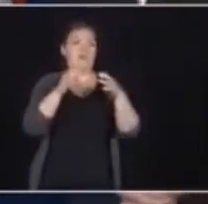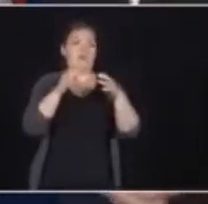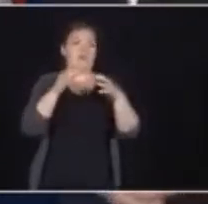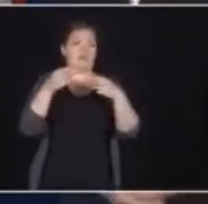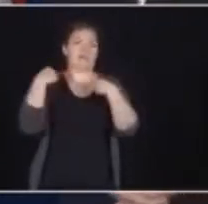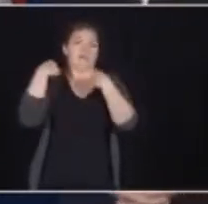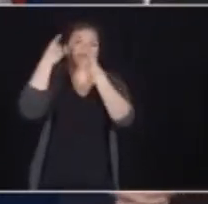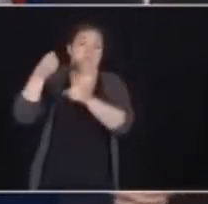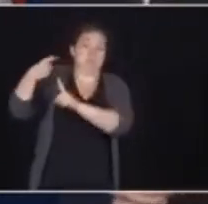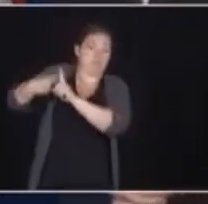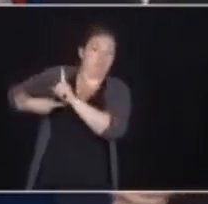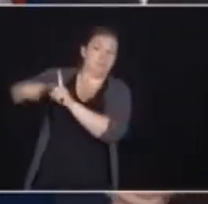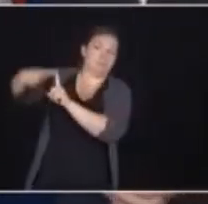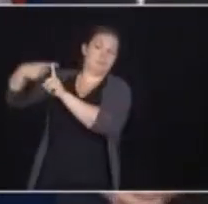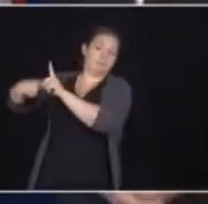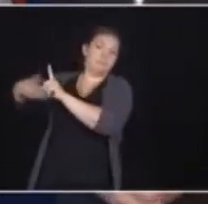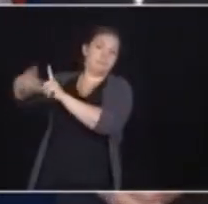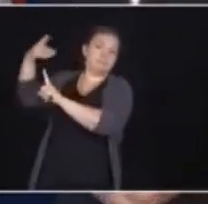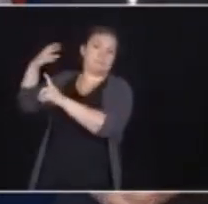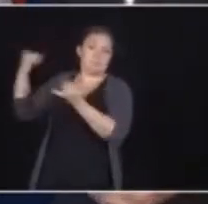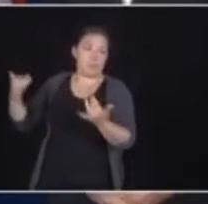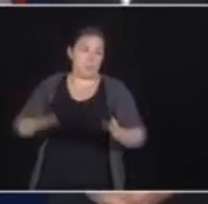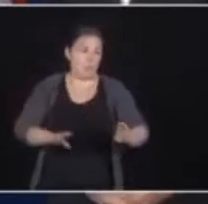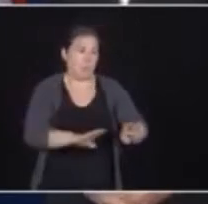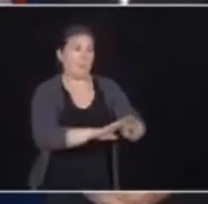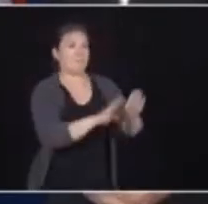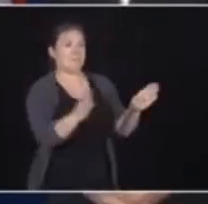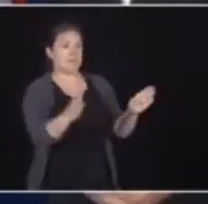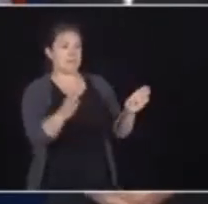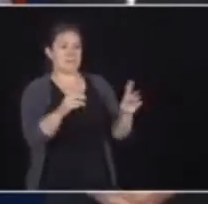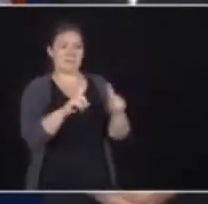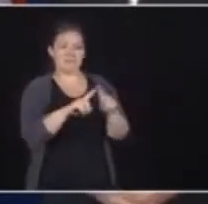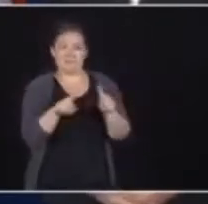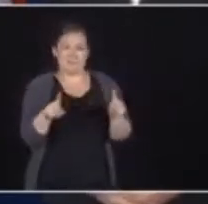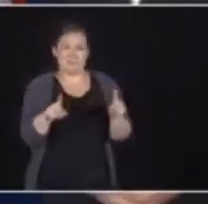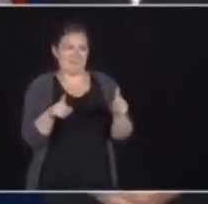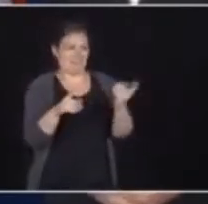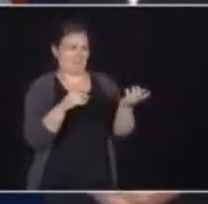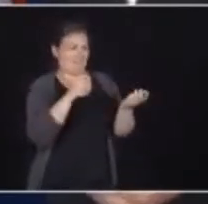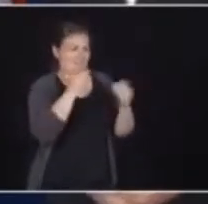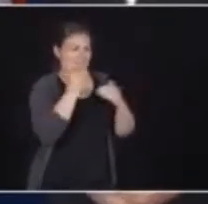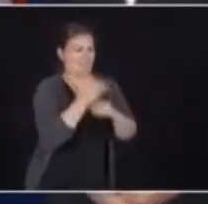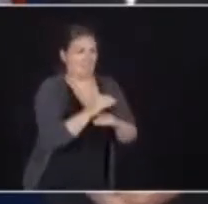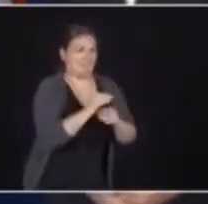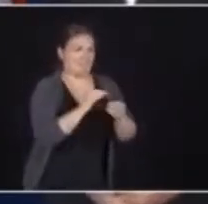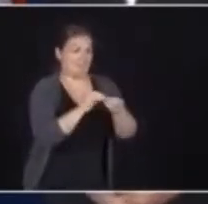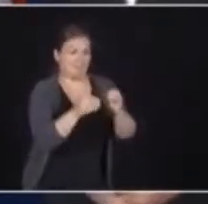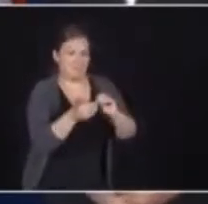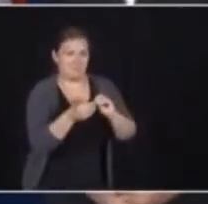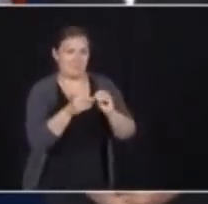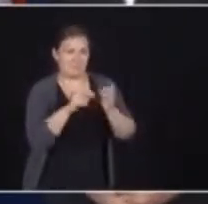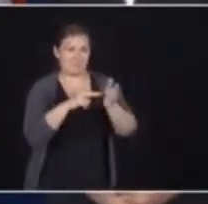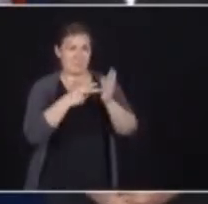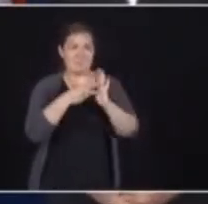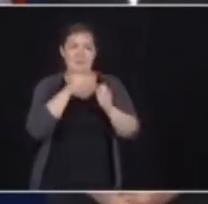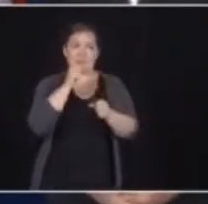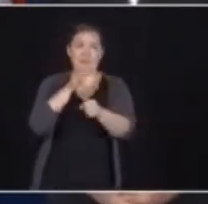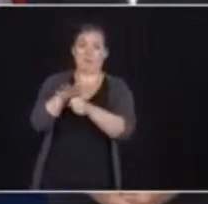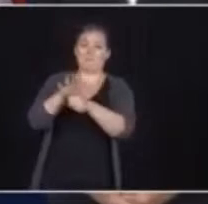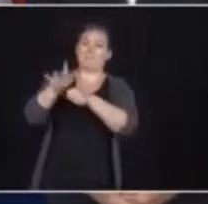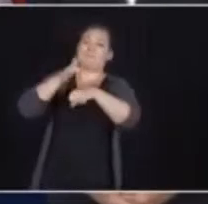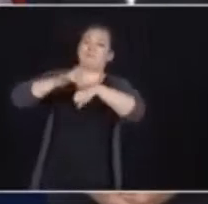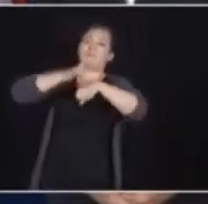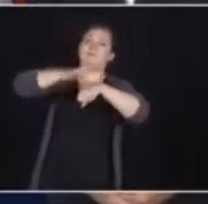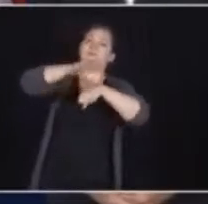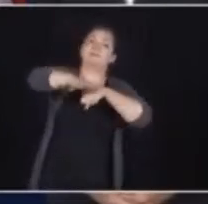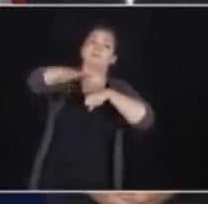not sustainable and could result in the loss of thousands of childcare spaces. What is the province's plan on supporting childcare centers?